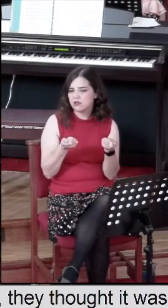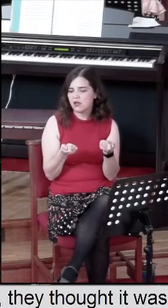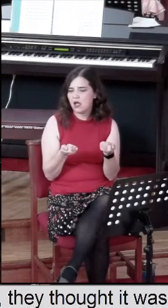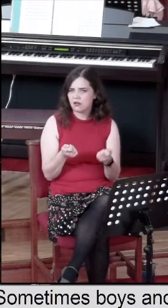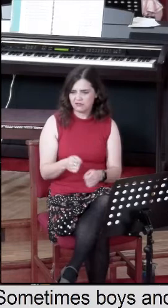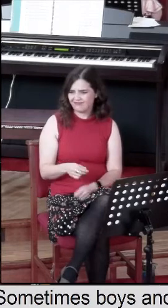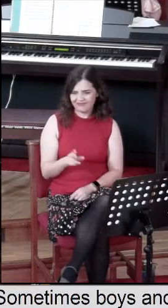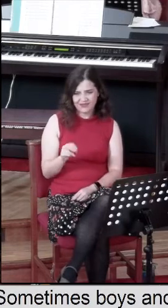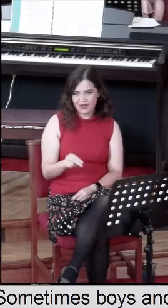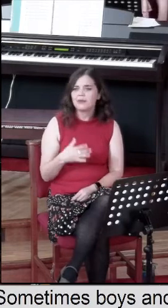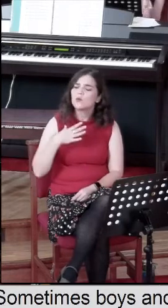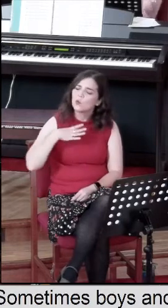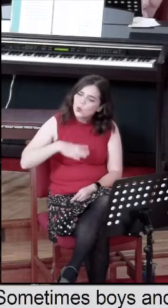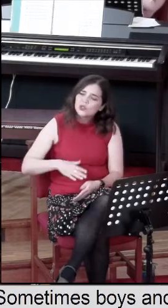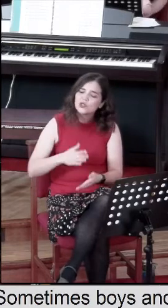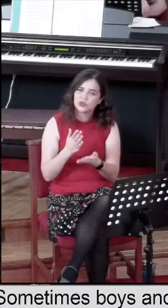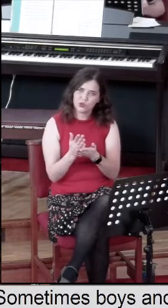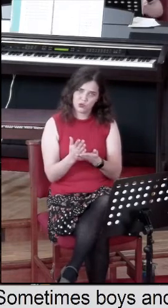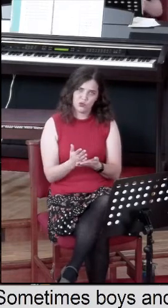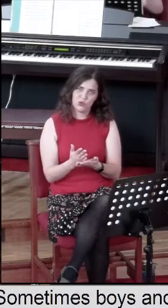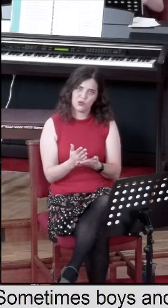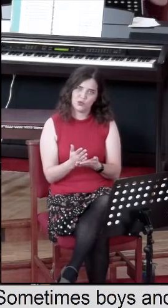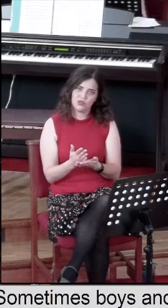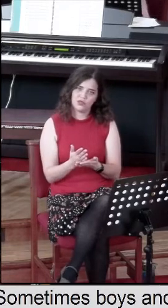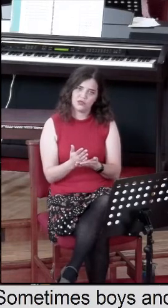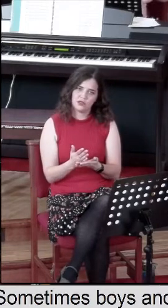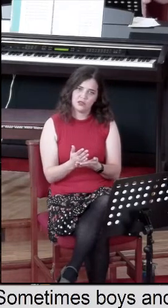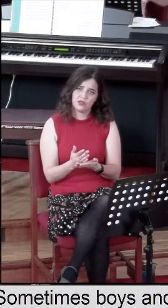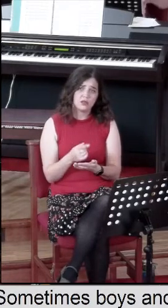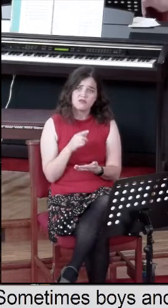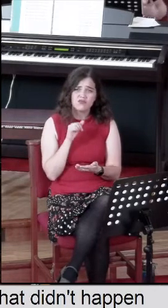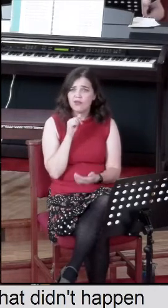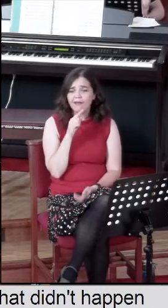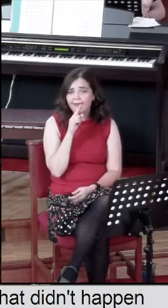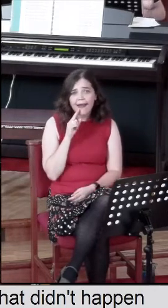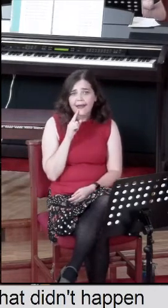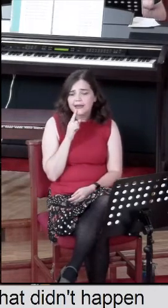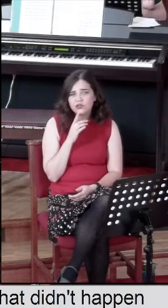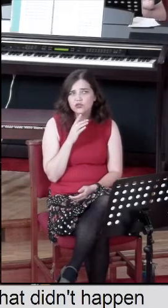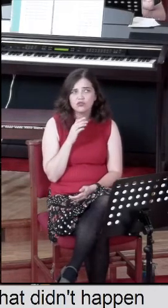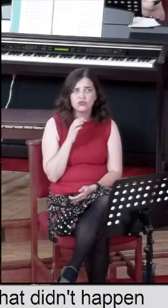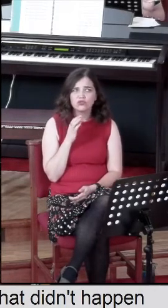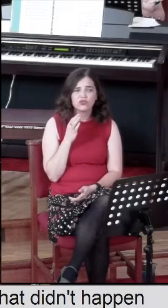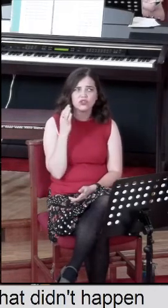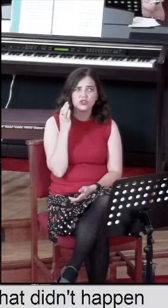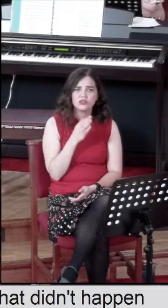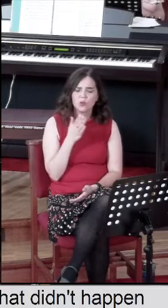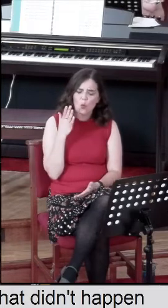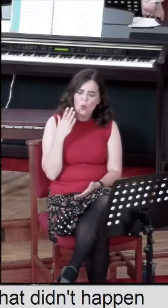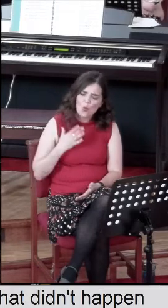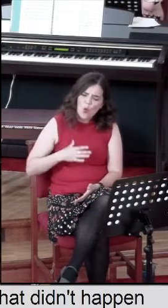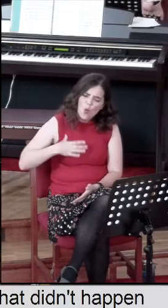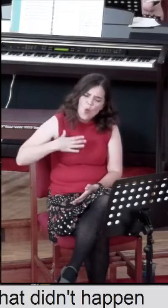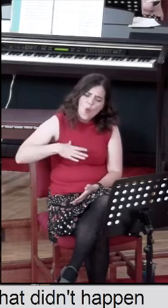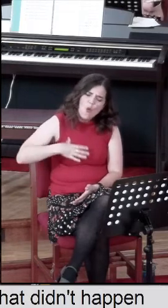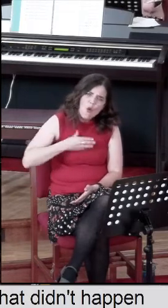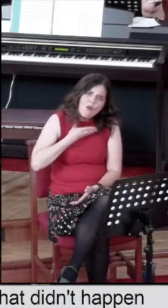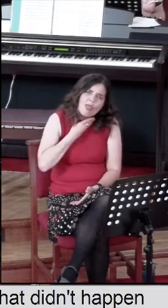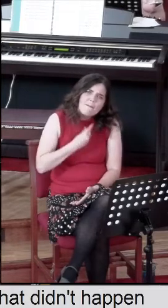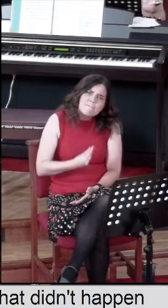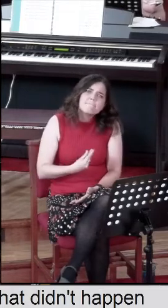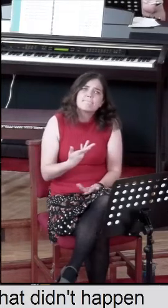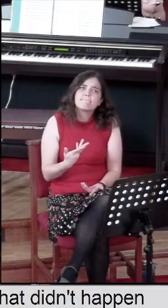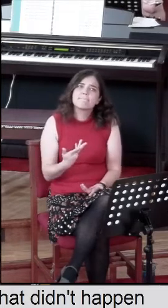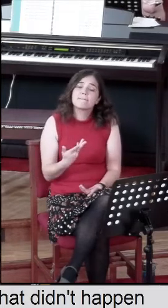airline, but he wanted that to be true. And he wasn't telling lies, he just really wanted that to happen. And when the